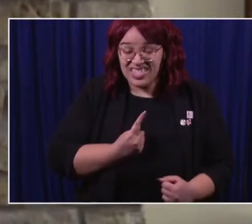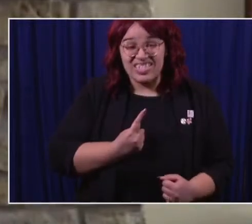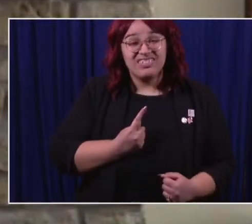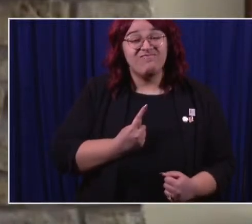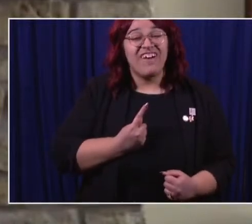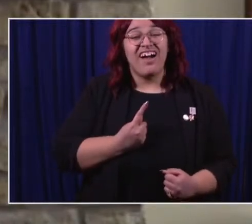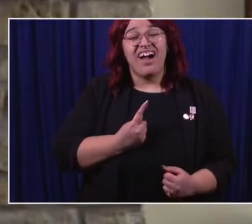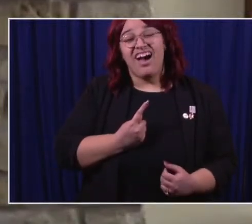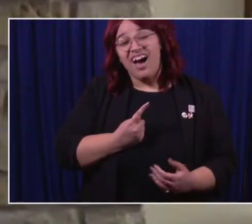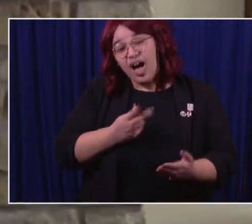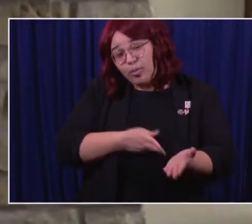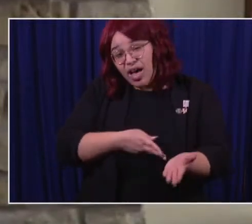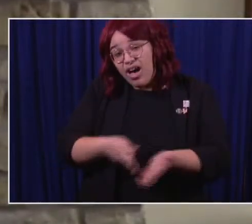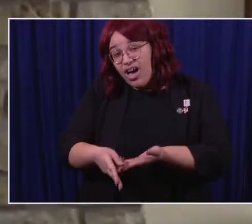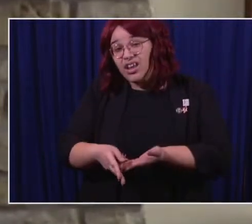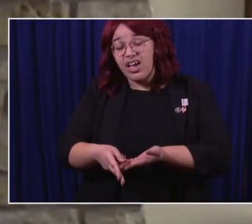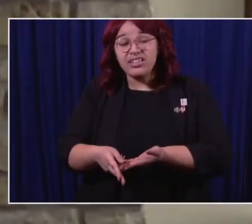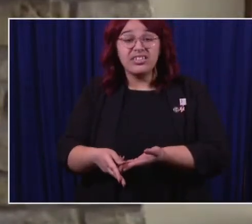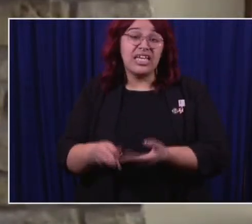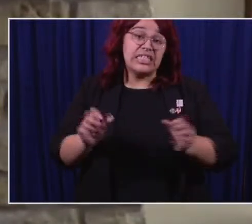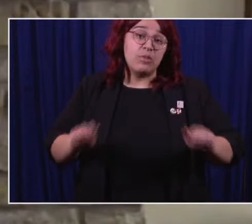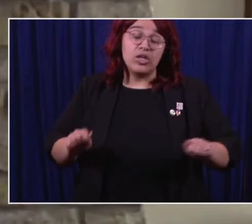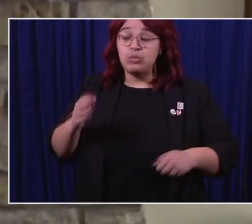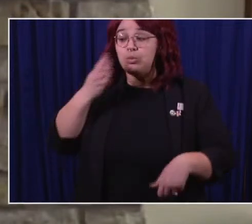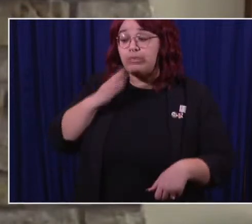able to have more people? Yes, could be.